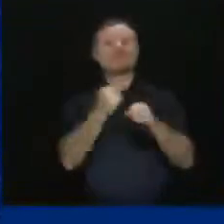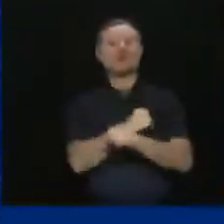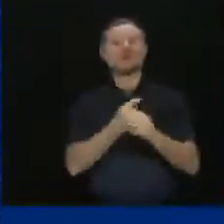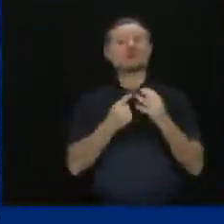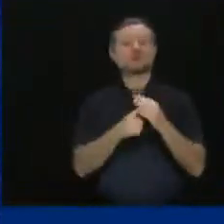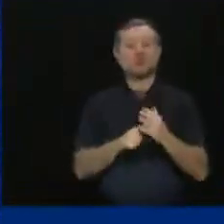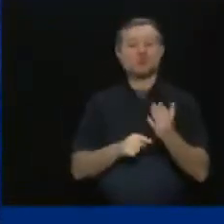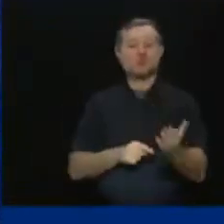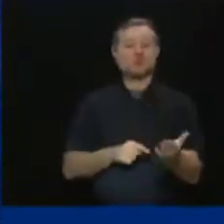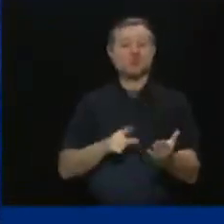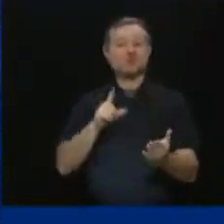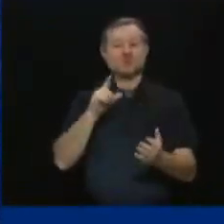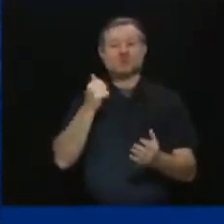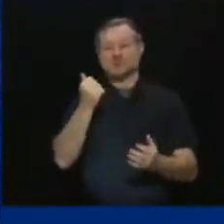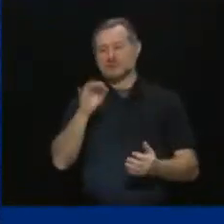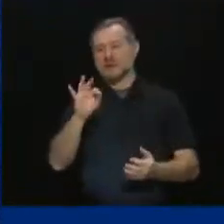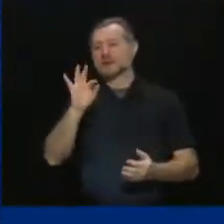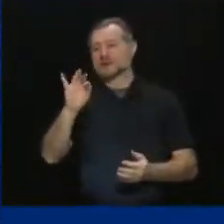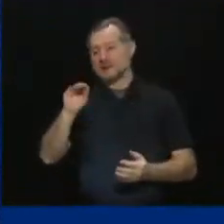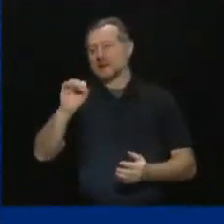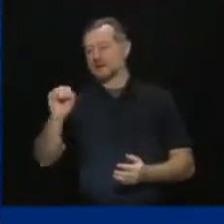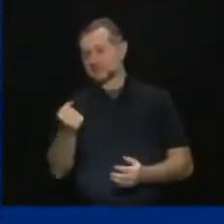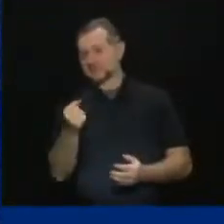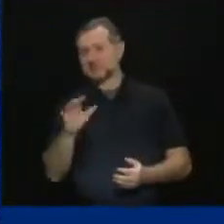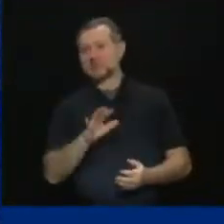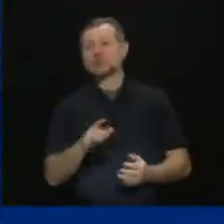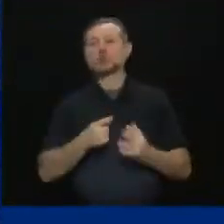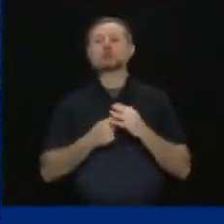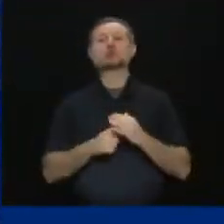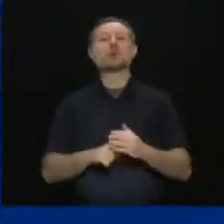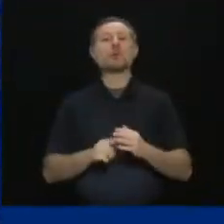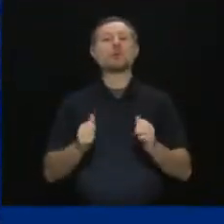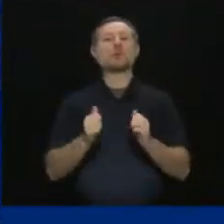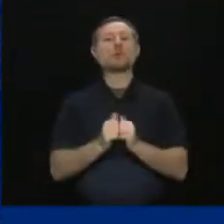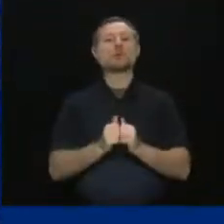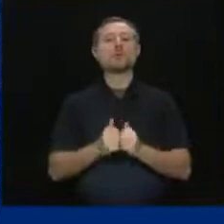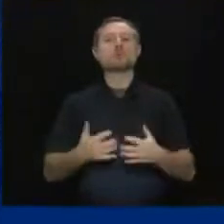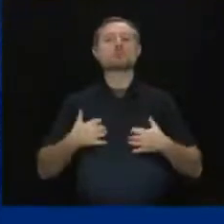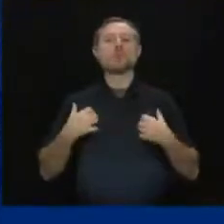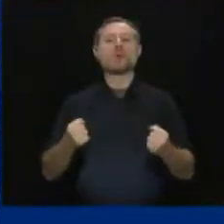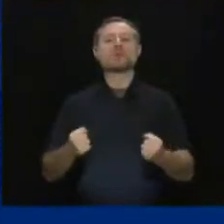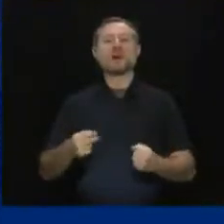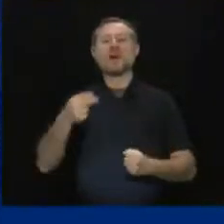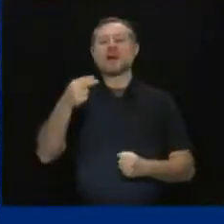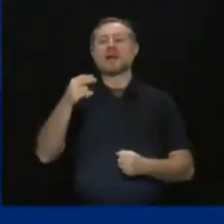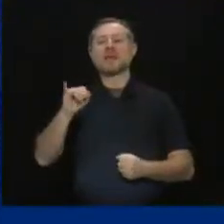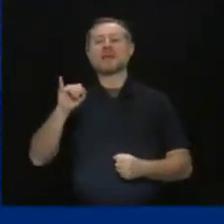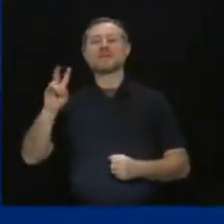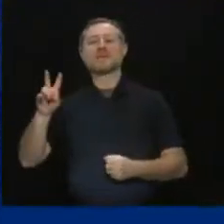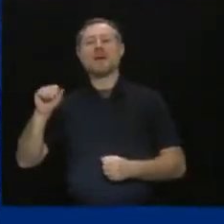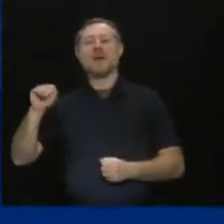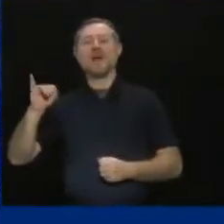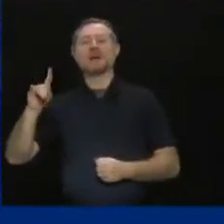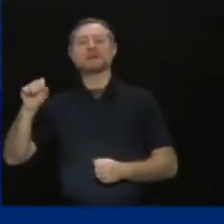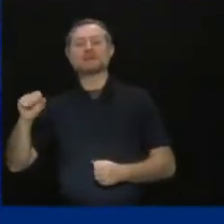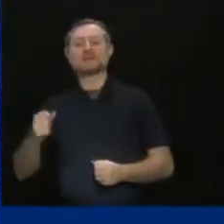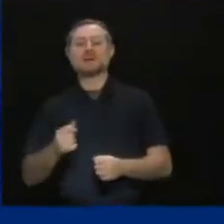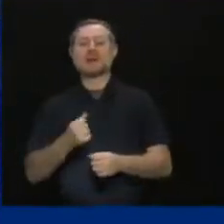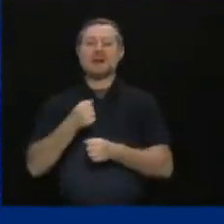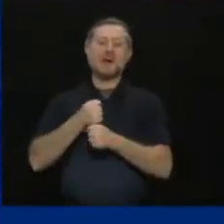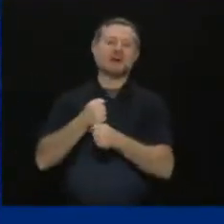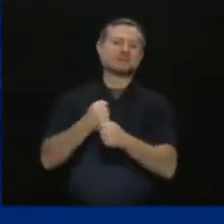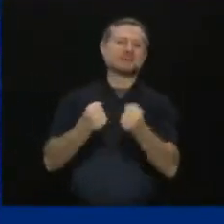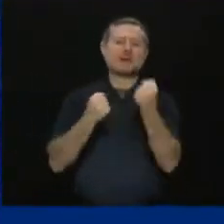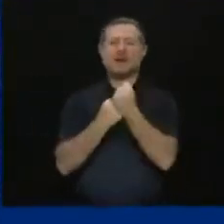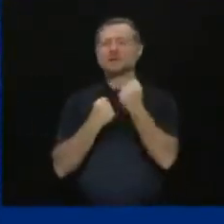That fight started with brave HIV/AIDS activists who knew what they needed was access